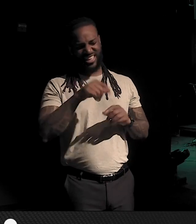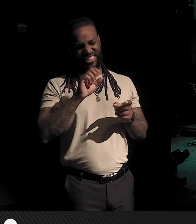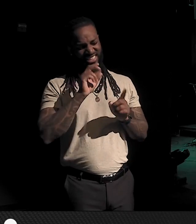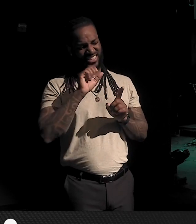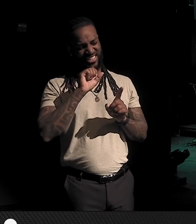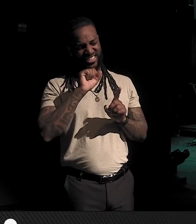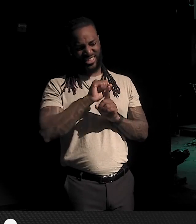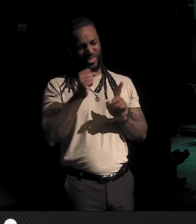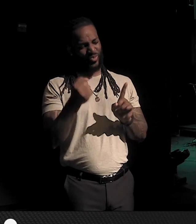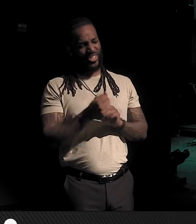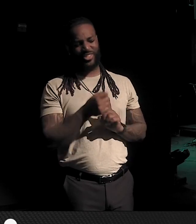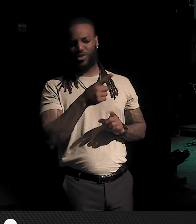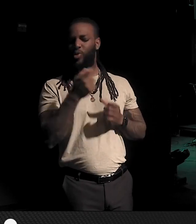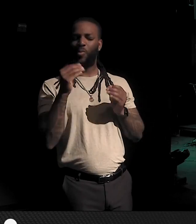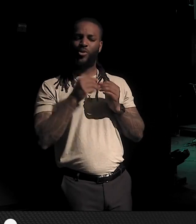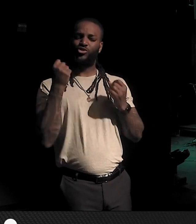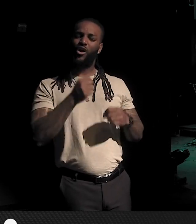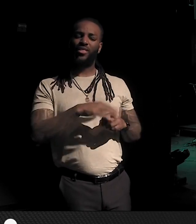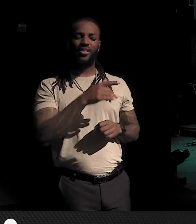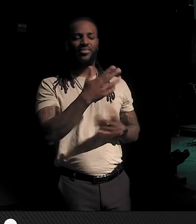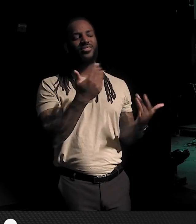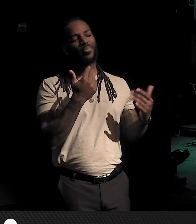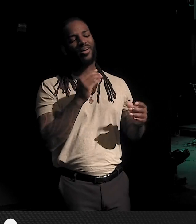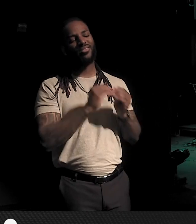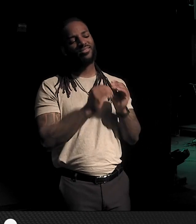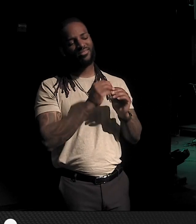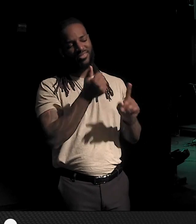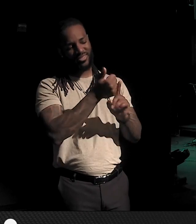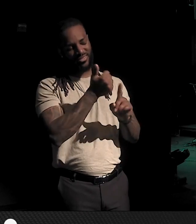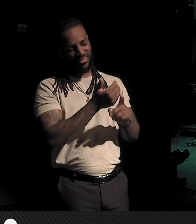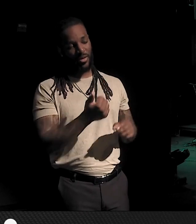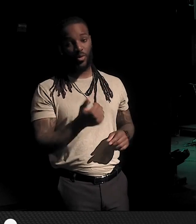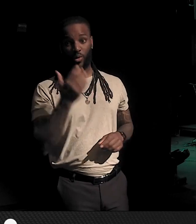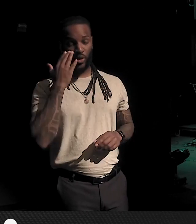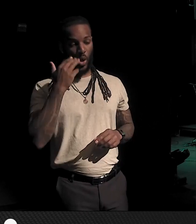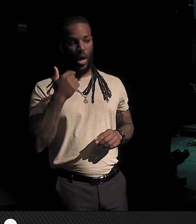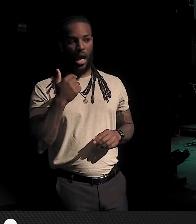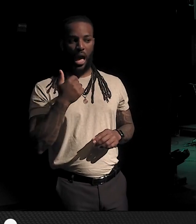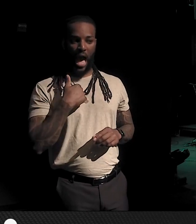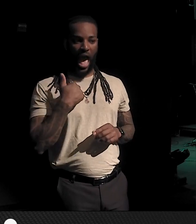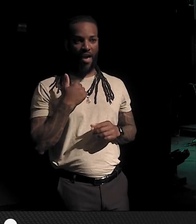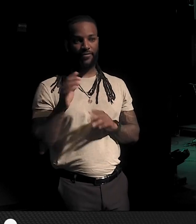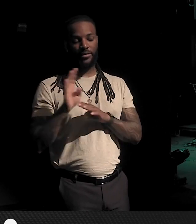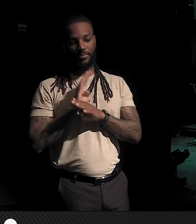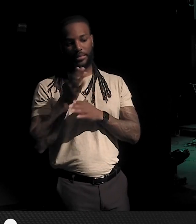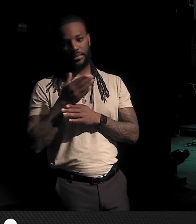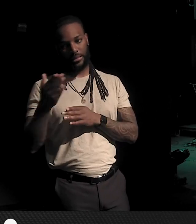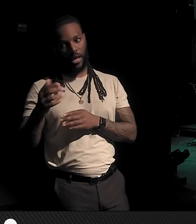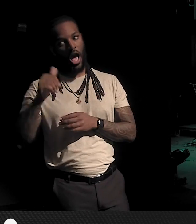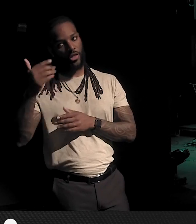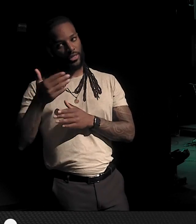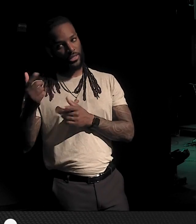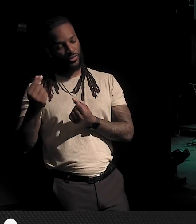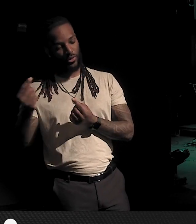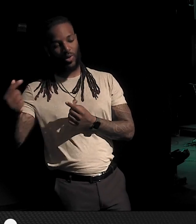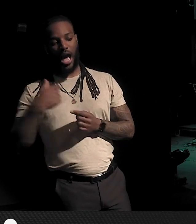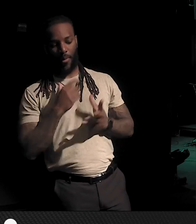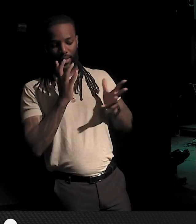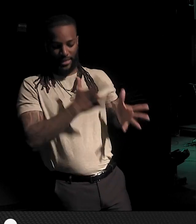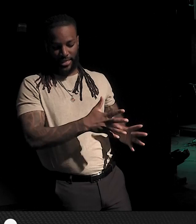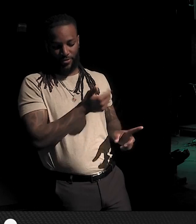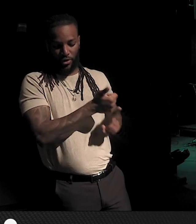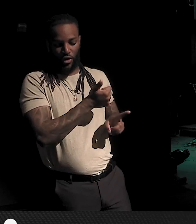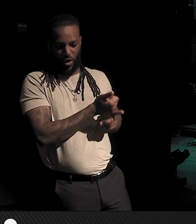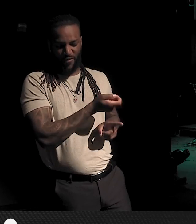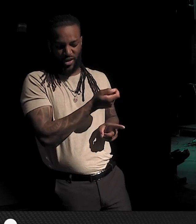Beth, you know you're stronger than this. Come on, shape up. Or, Beth, you know, I got bigger issues to deal with than yours, so I'm gonna just leave you on your own for